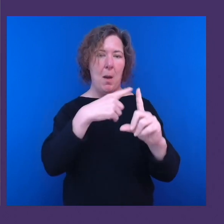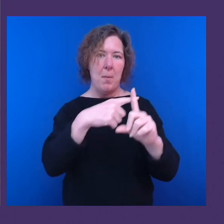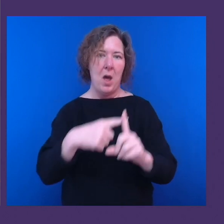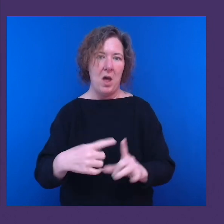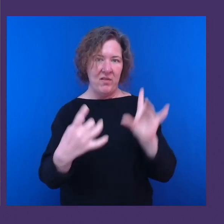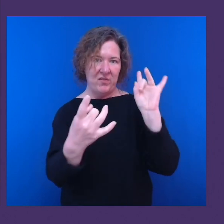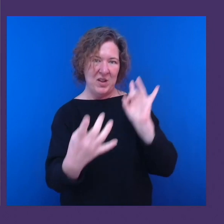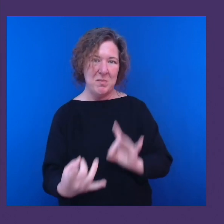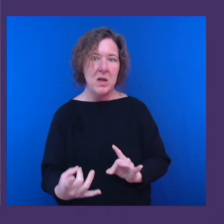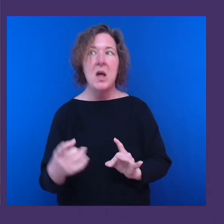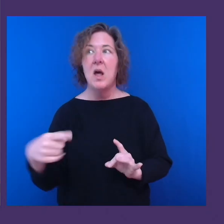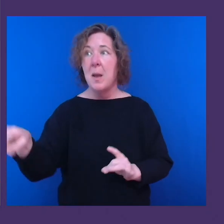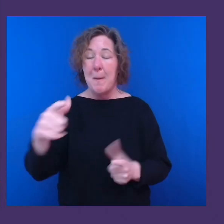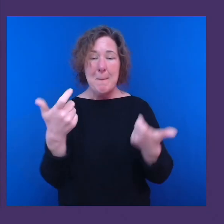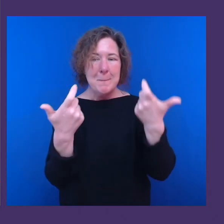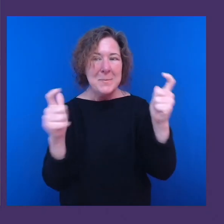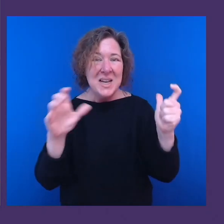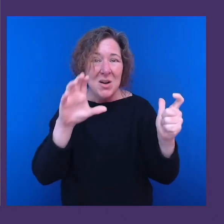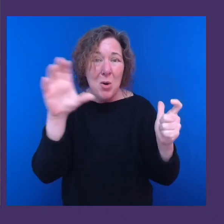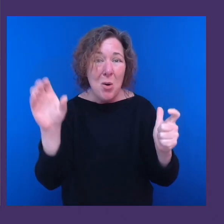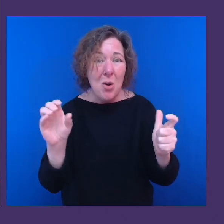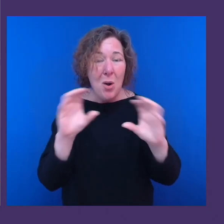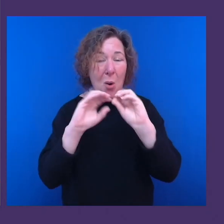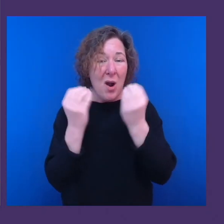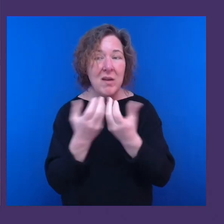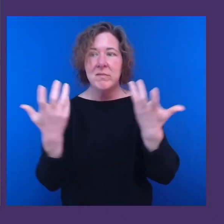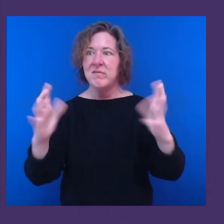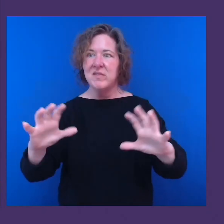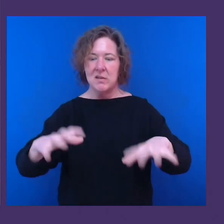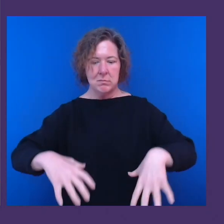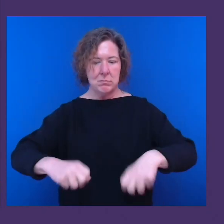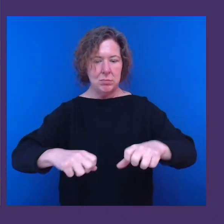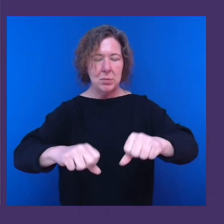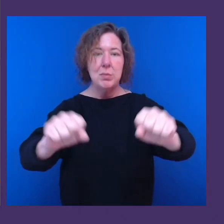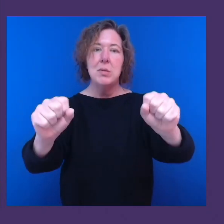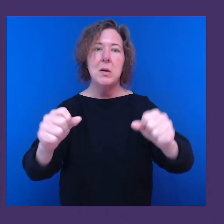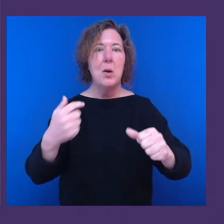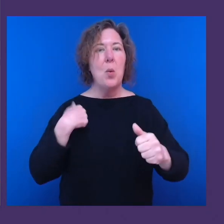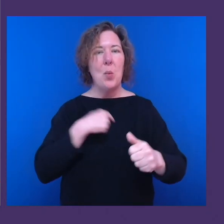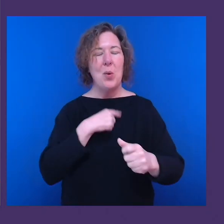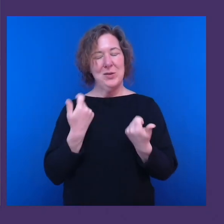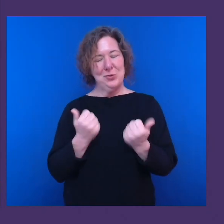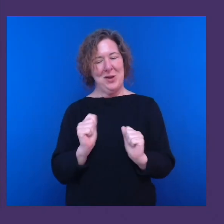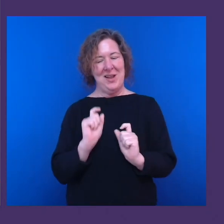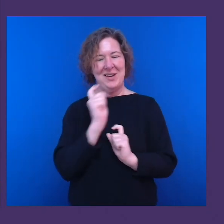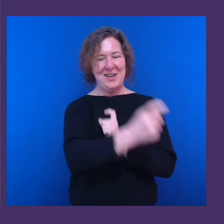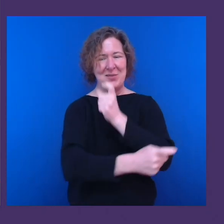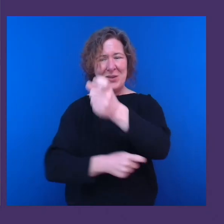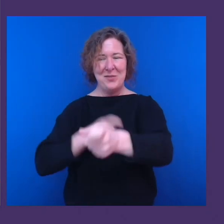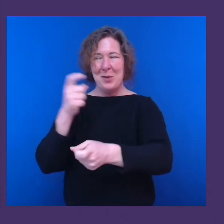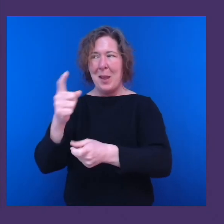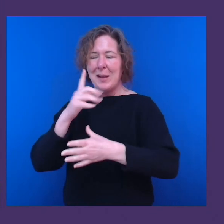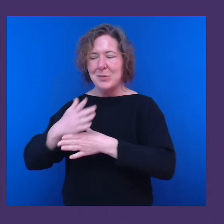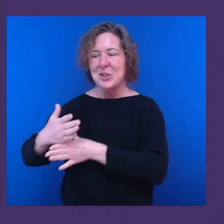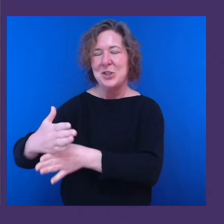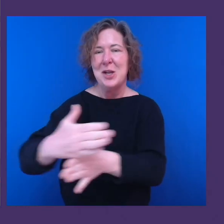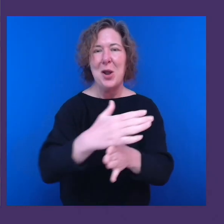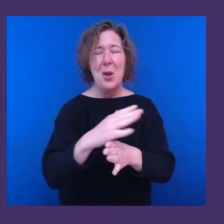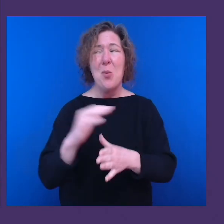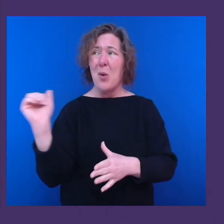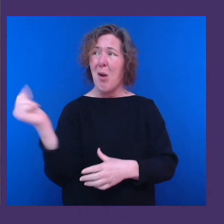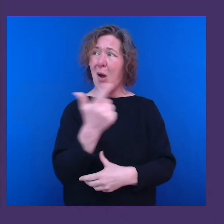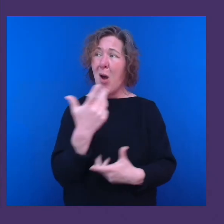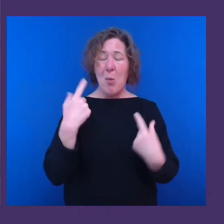lot of major organizations. So we're trying to give back, actually, and share, because I think everyone's aligned in wanting to make our